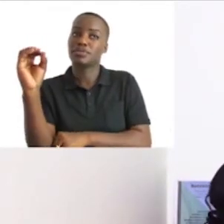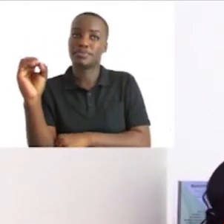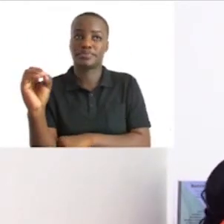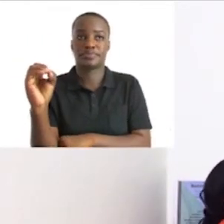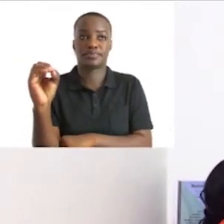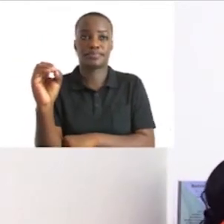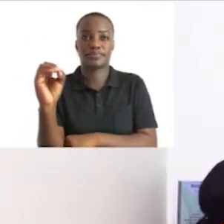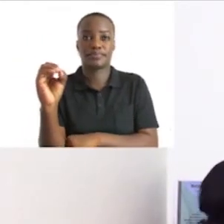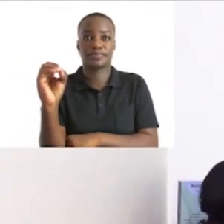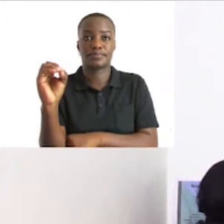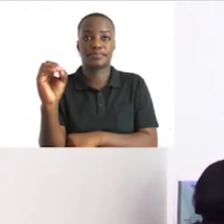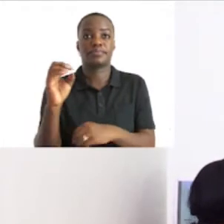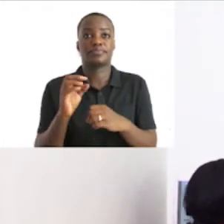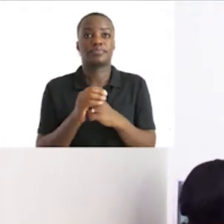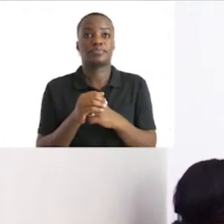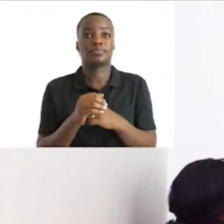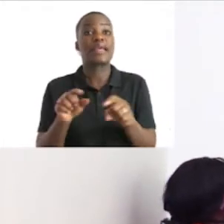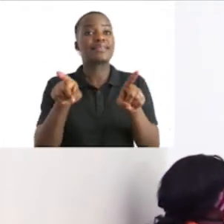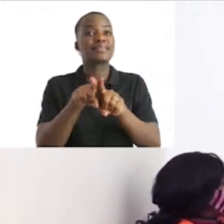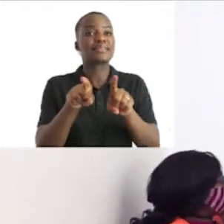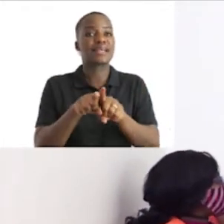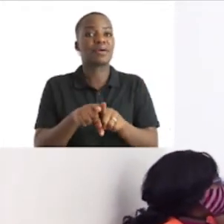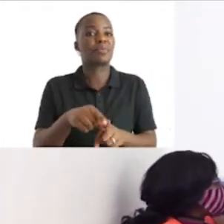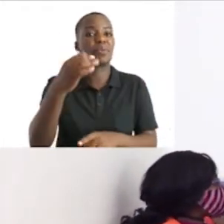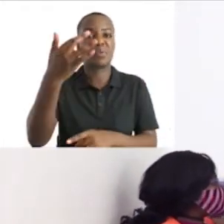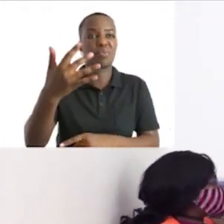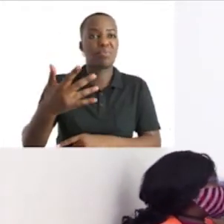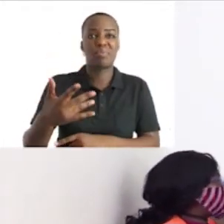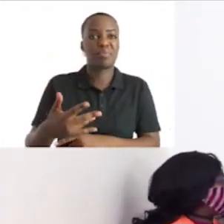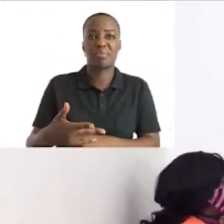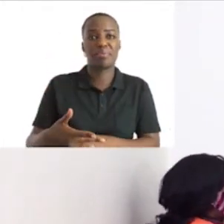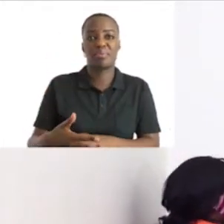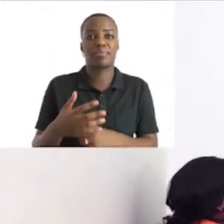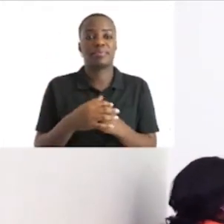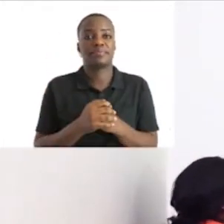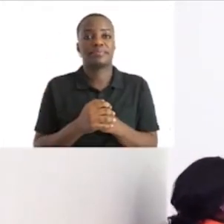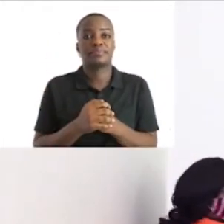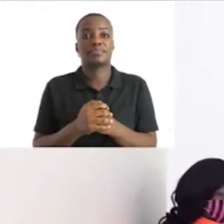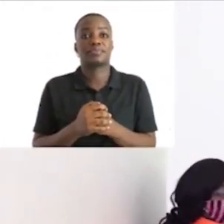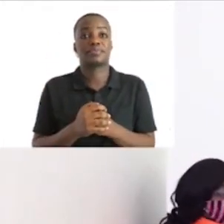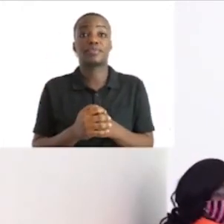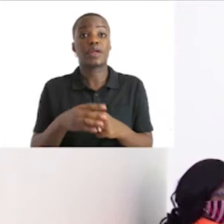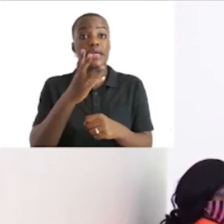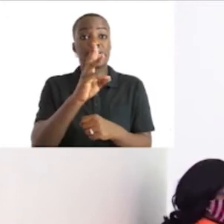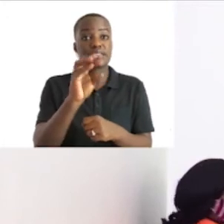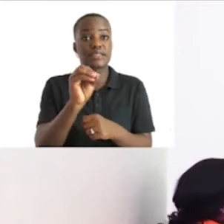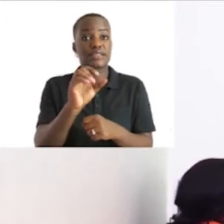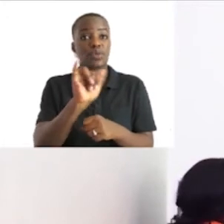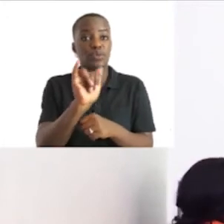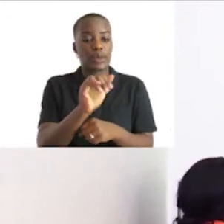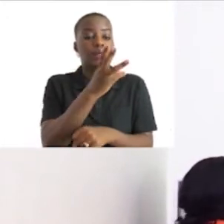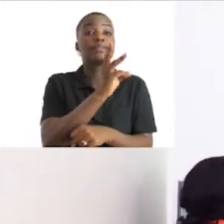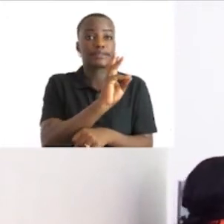is 0. The same can be said for all the numbers as well. Our first digit is